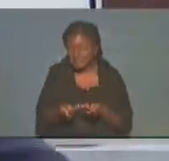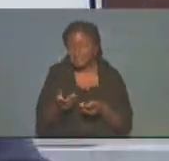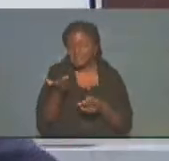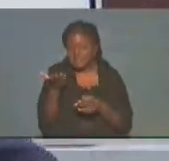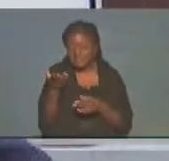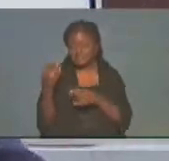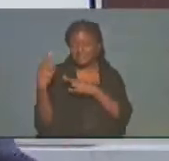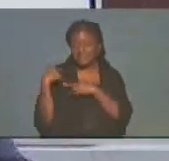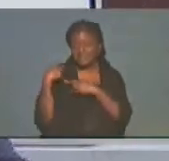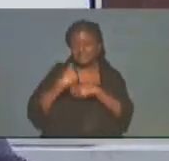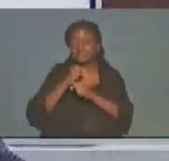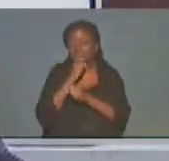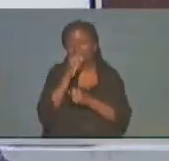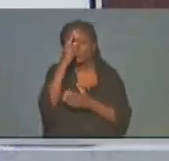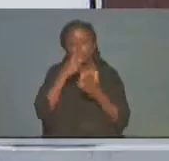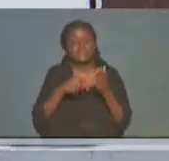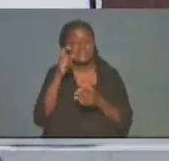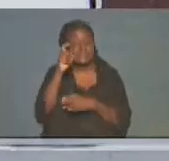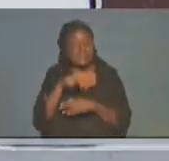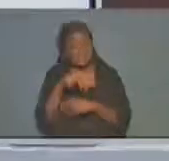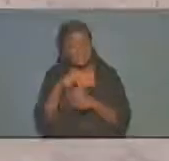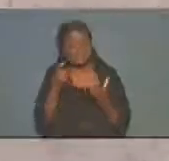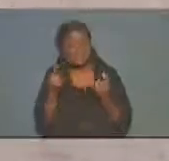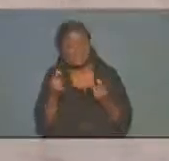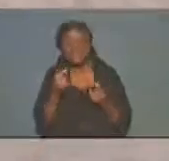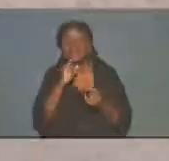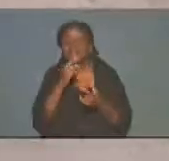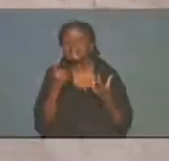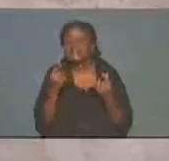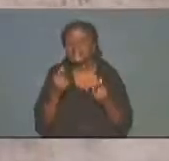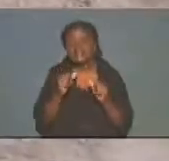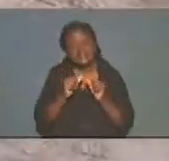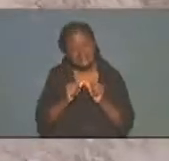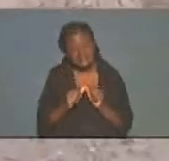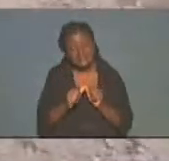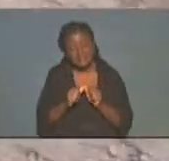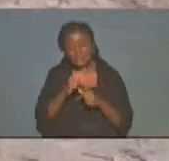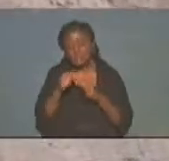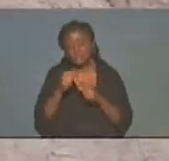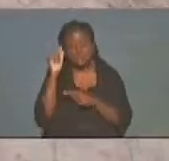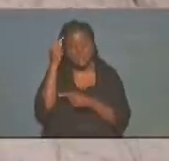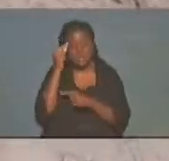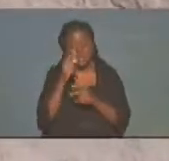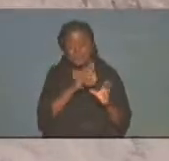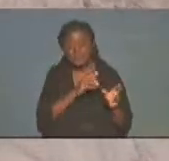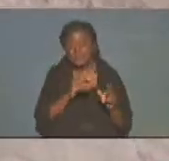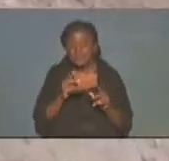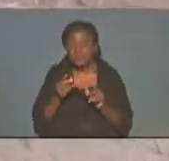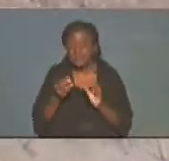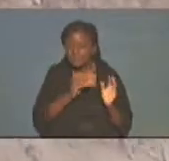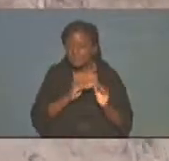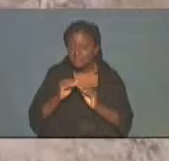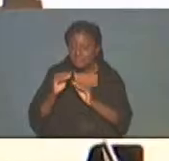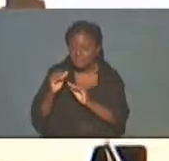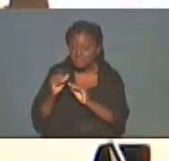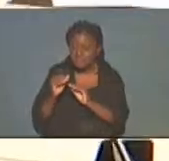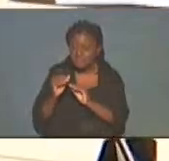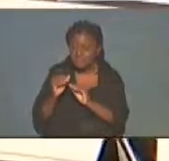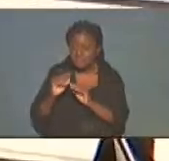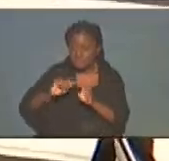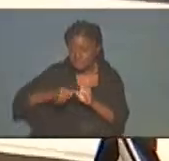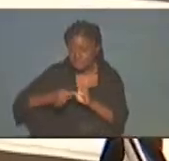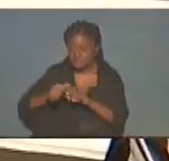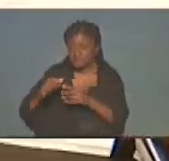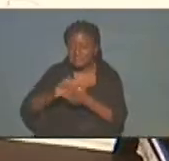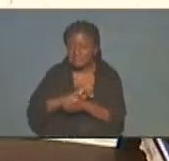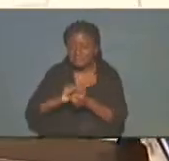that what is necessary to be carried out is carried out. Still, whenever the government moves to demolish those shantytowns,